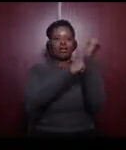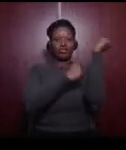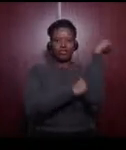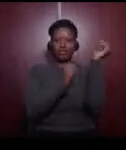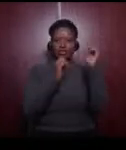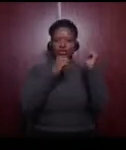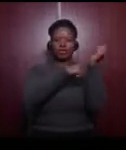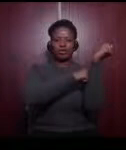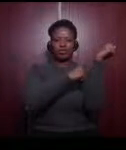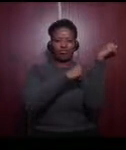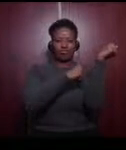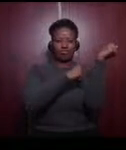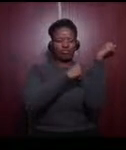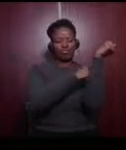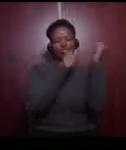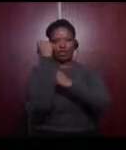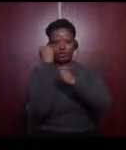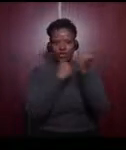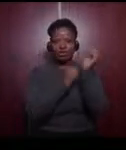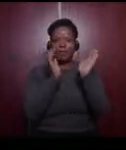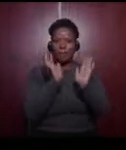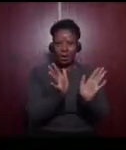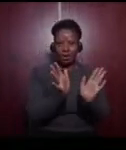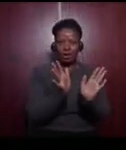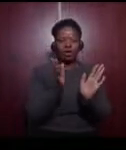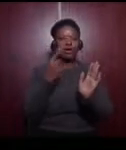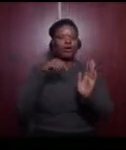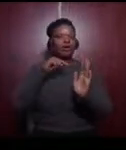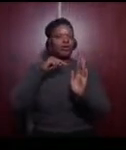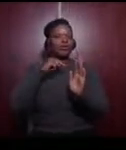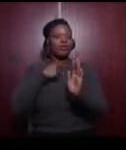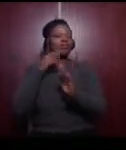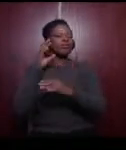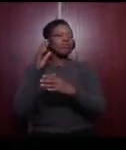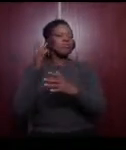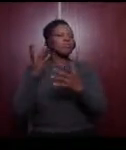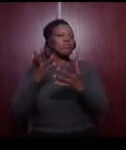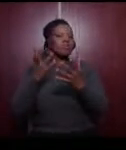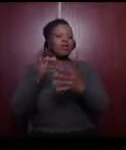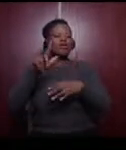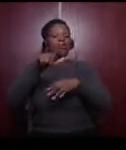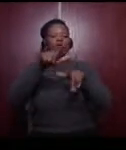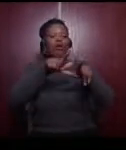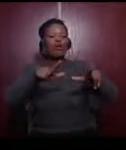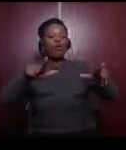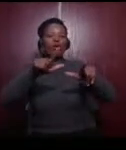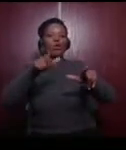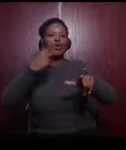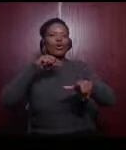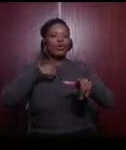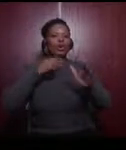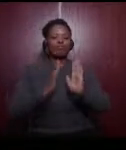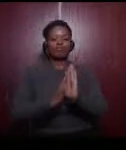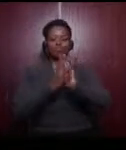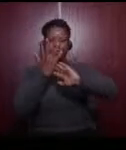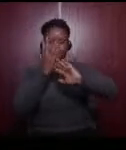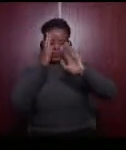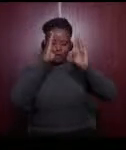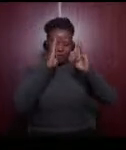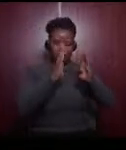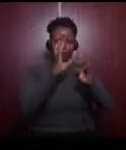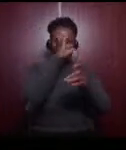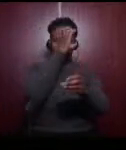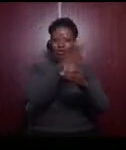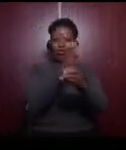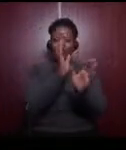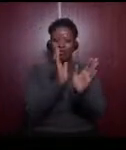here flowed. So that's my question. In terms of local, do we have a disaster that is focusing on that